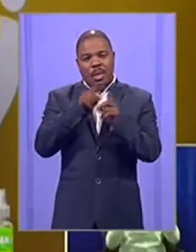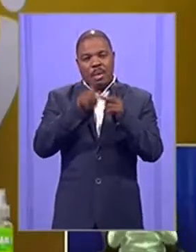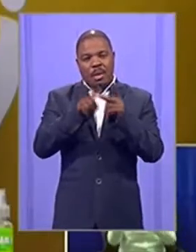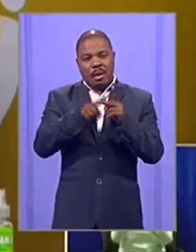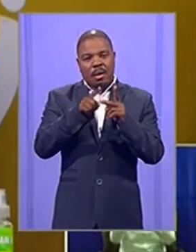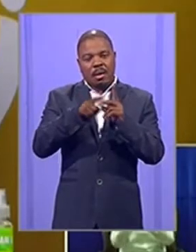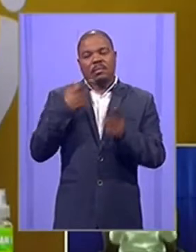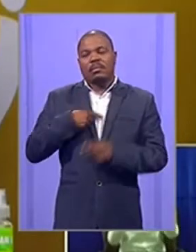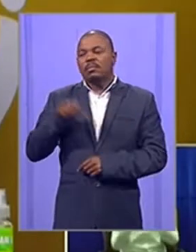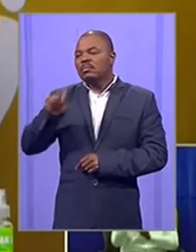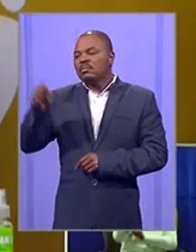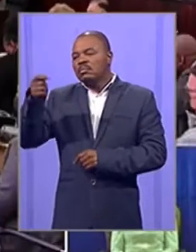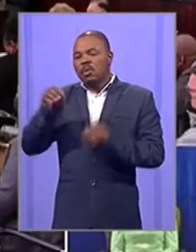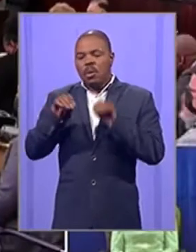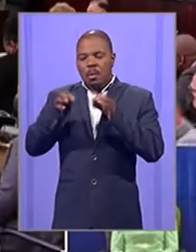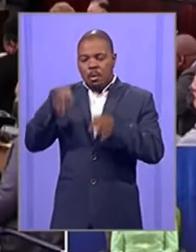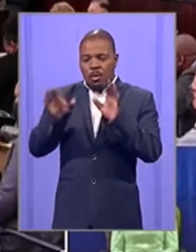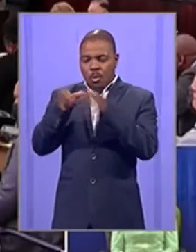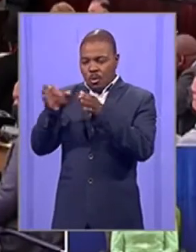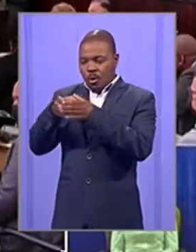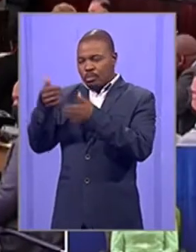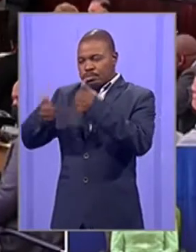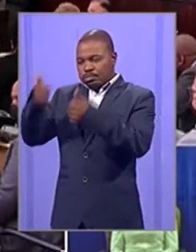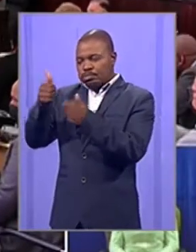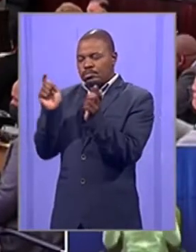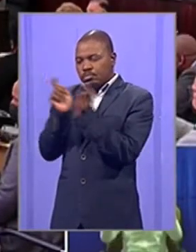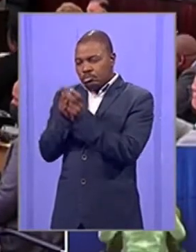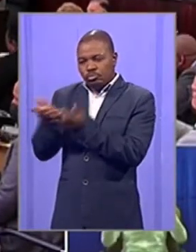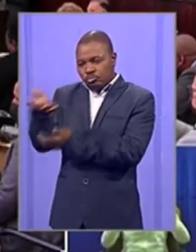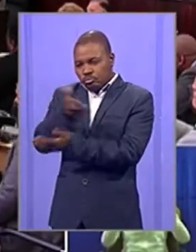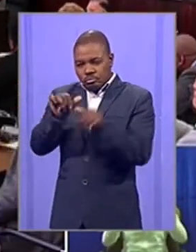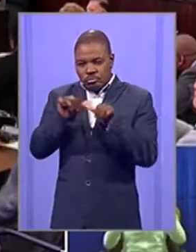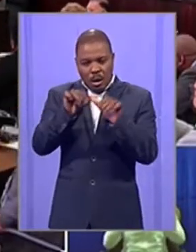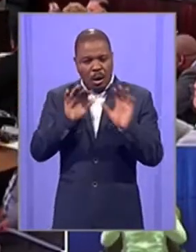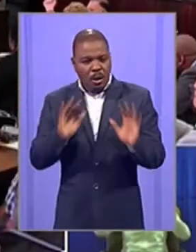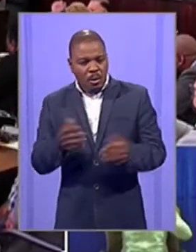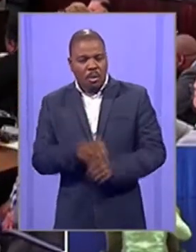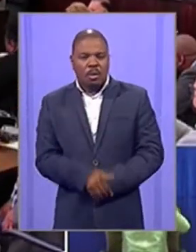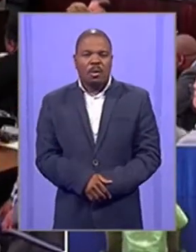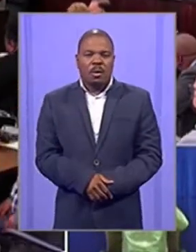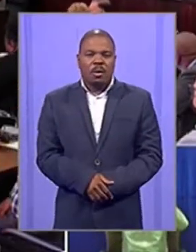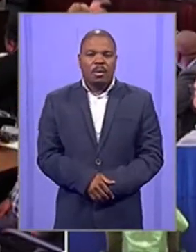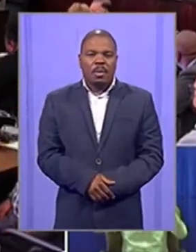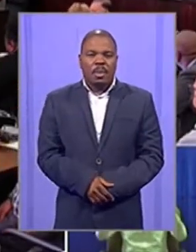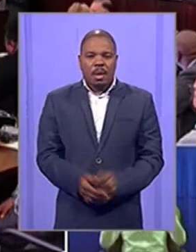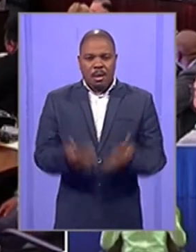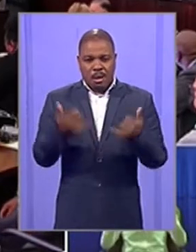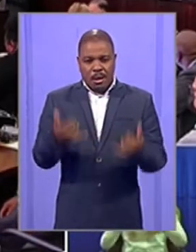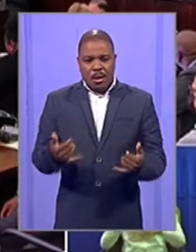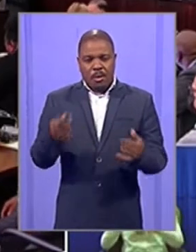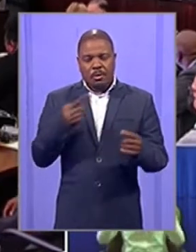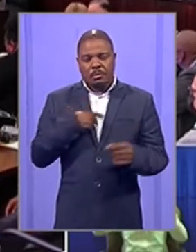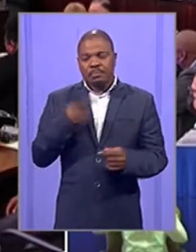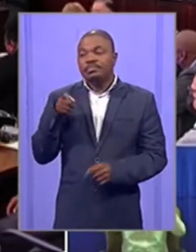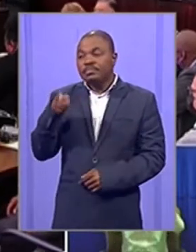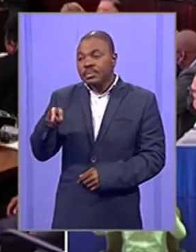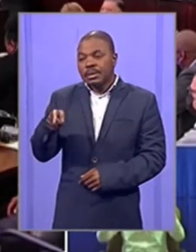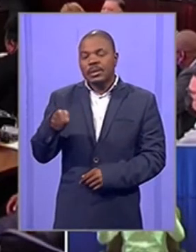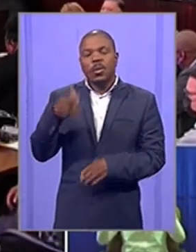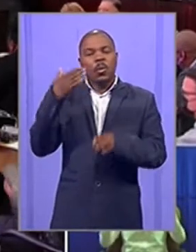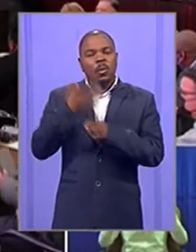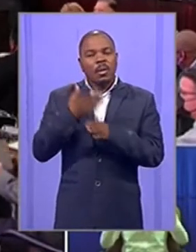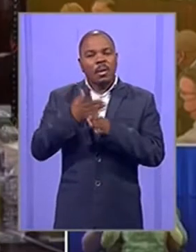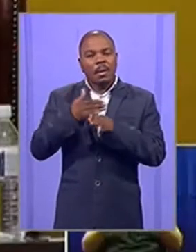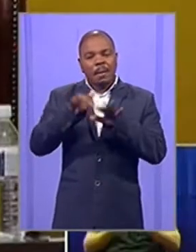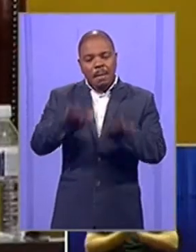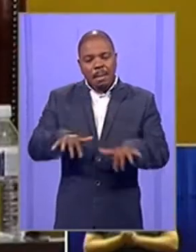tsa makoko a farologaneng di ne tsa kopana go sekaseka kgatelopele. I now suspend the business of